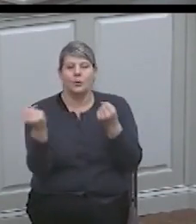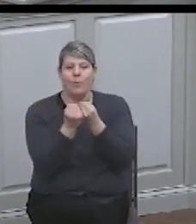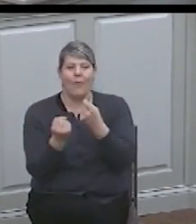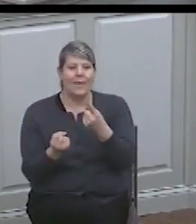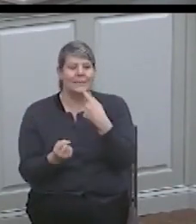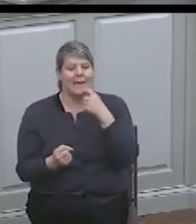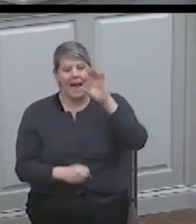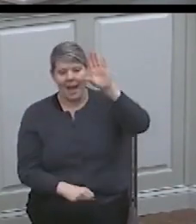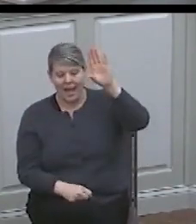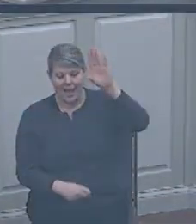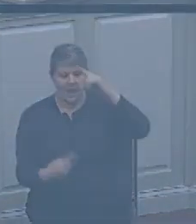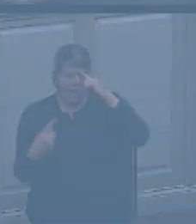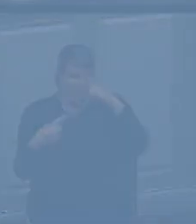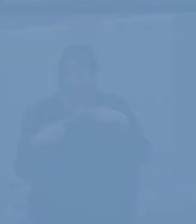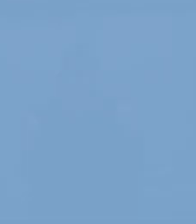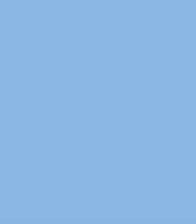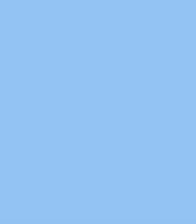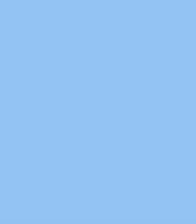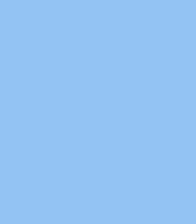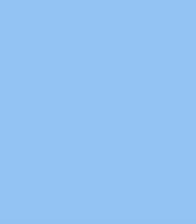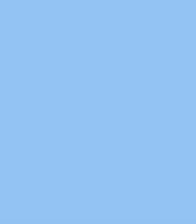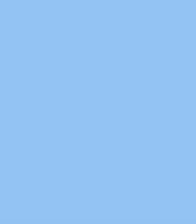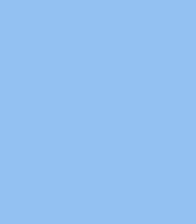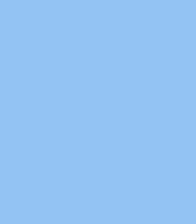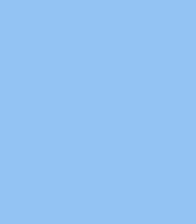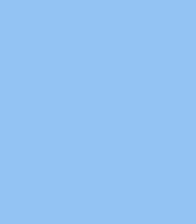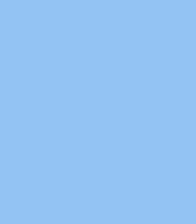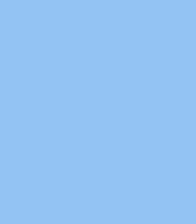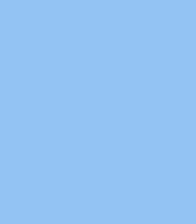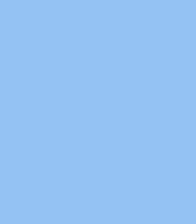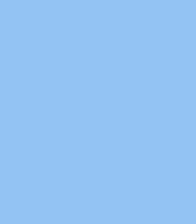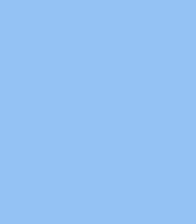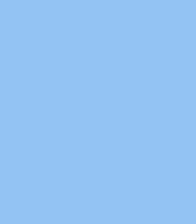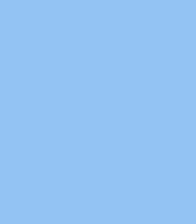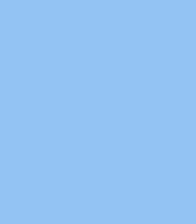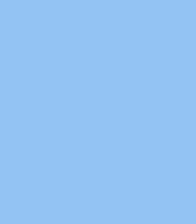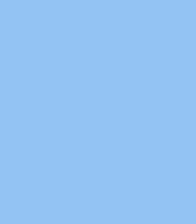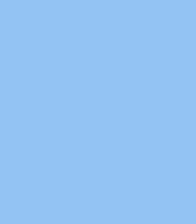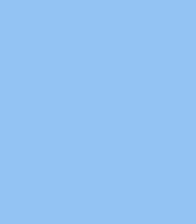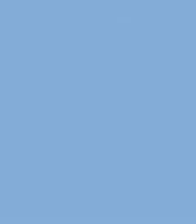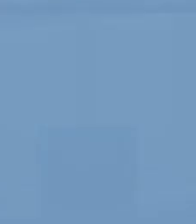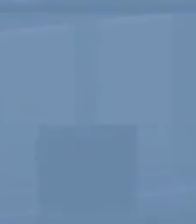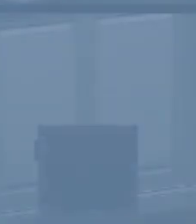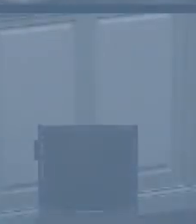by saying aye. Aye. Aye. Opposed, like sign.